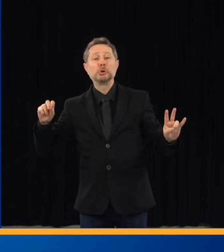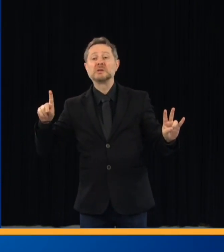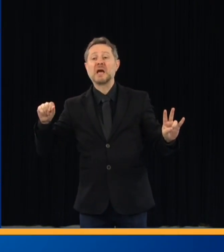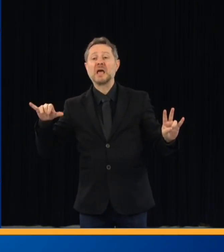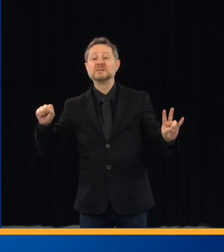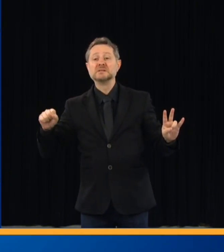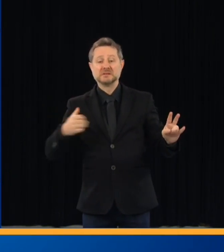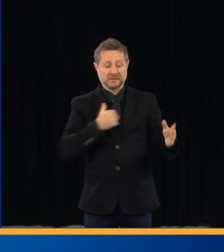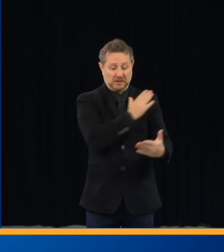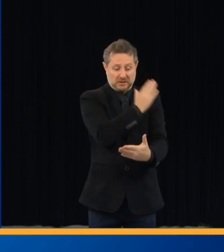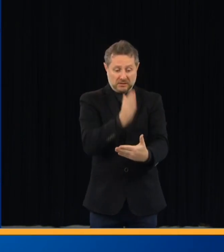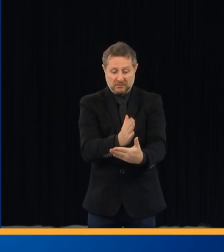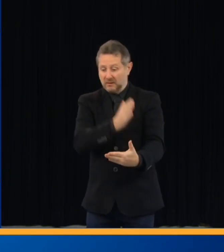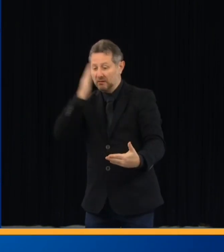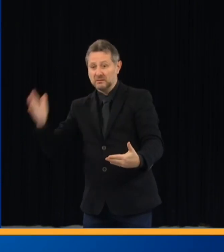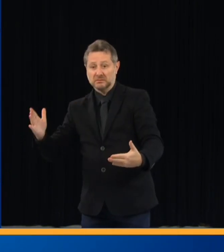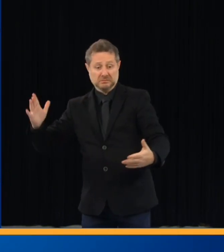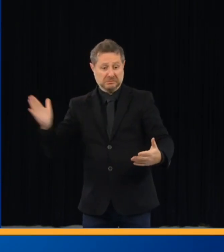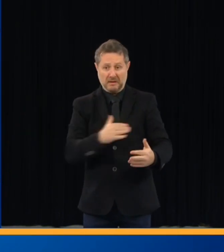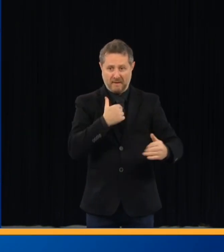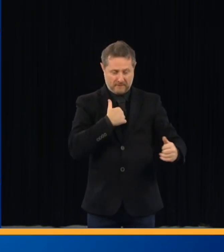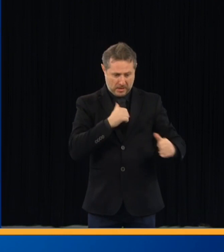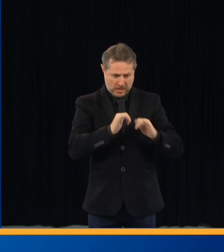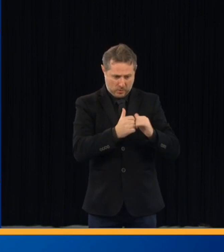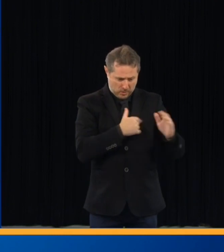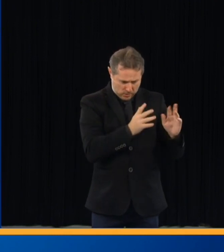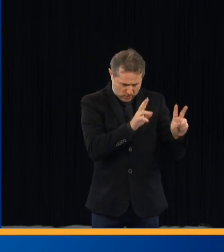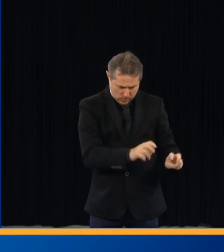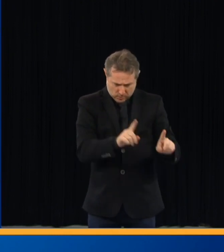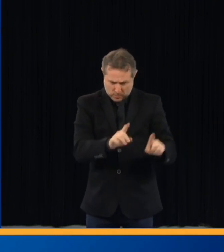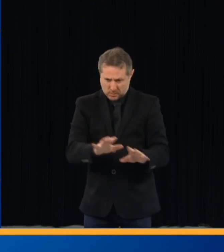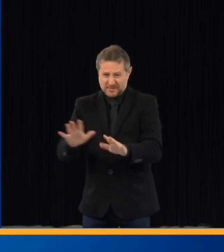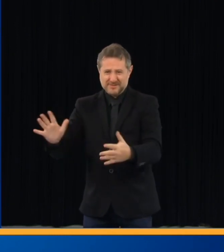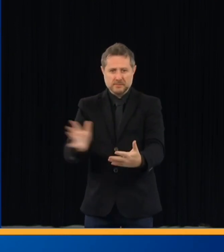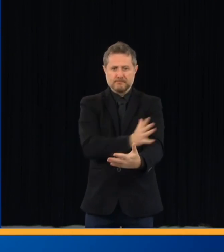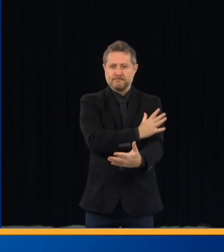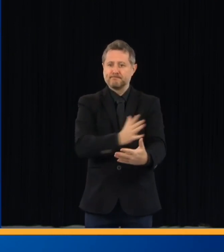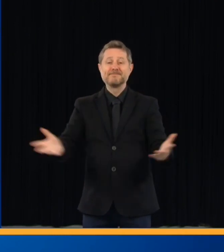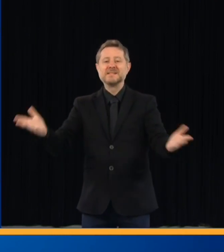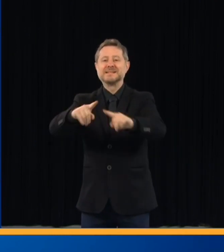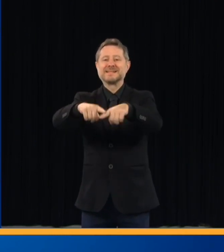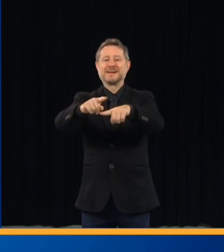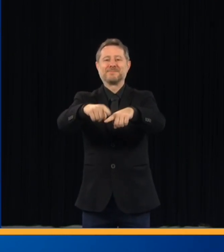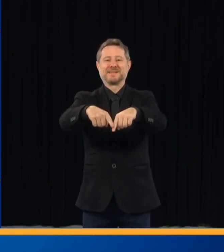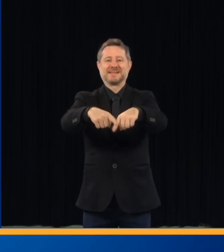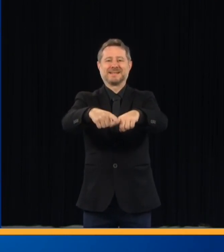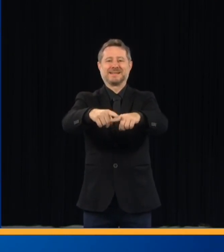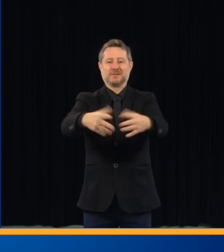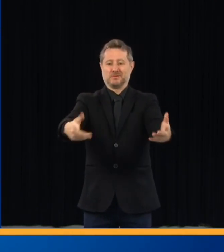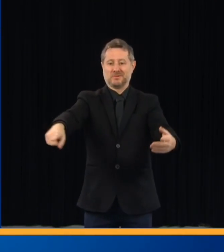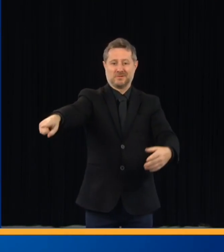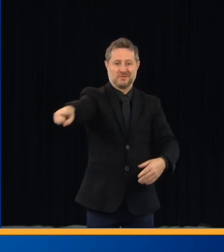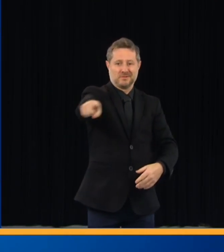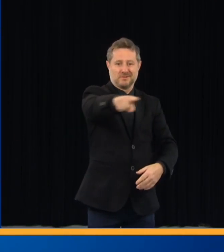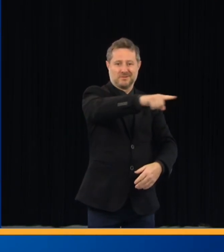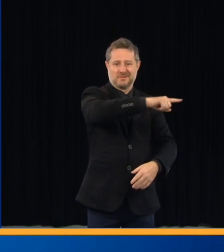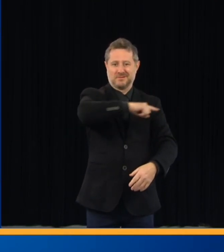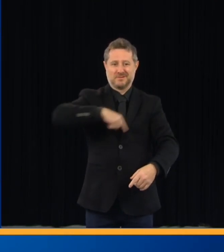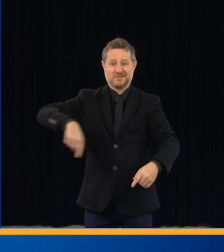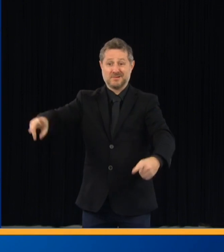have that variable, 7 to 30 days? It depends on how that